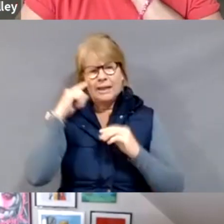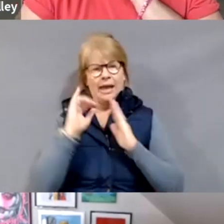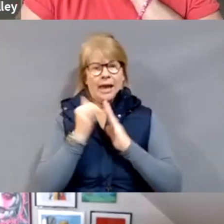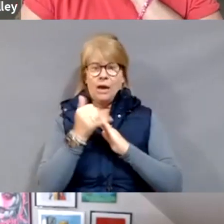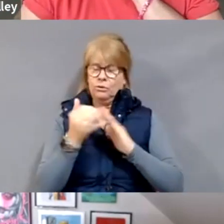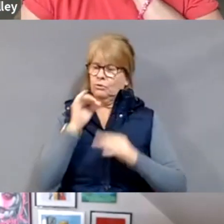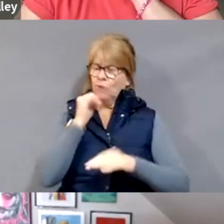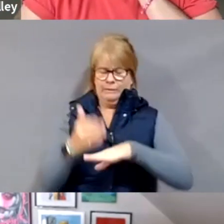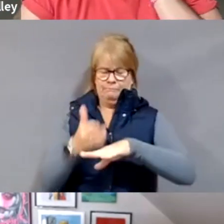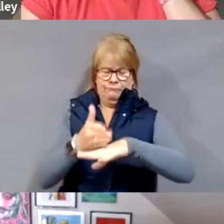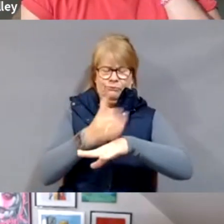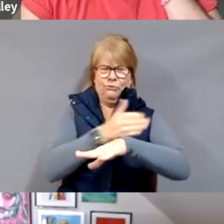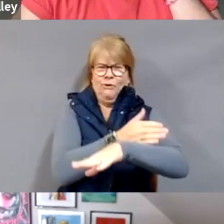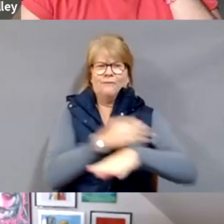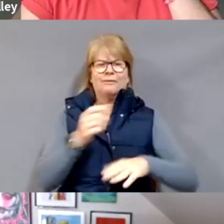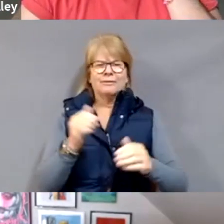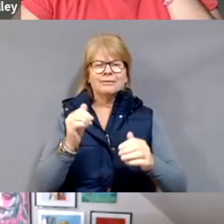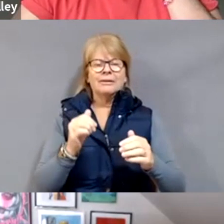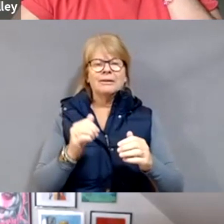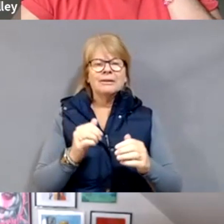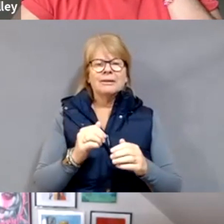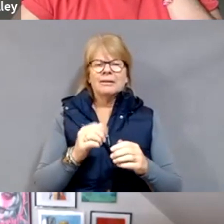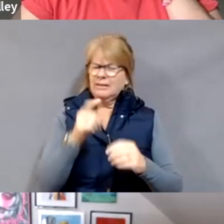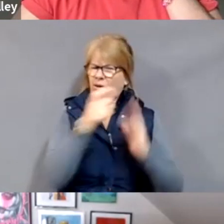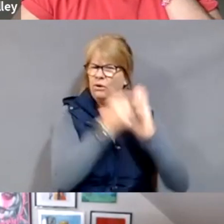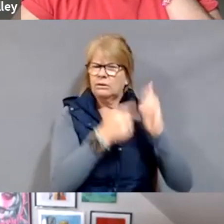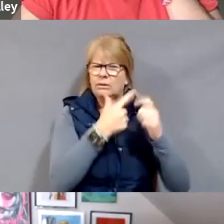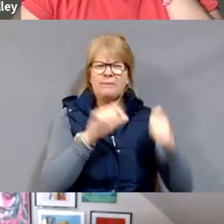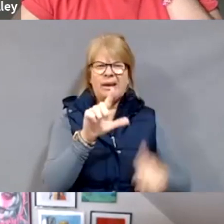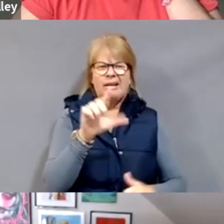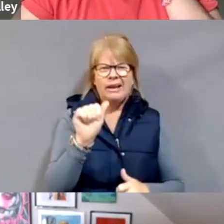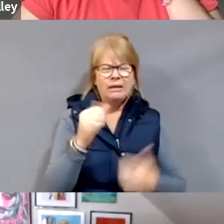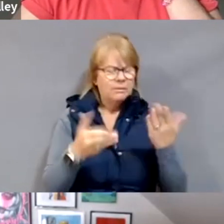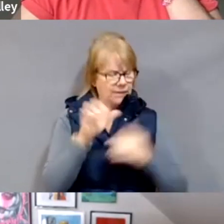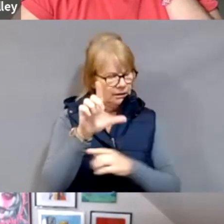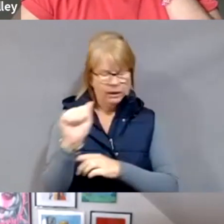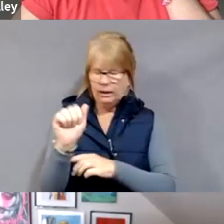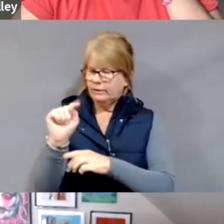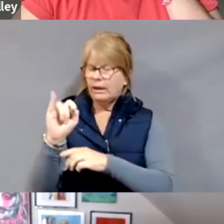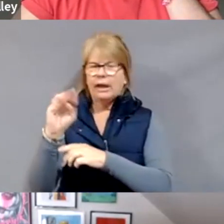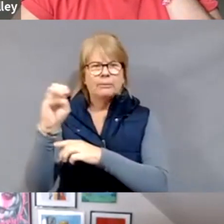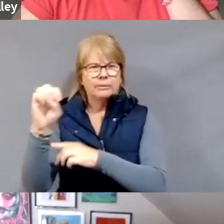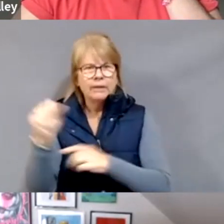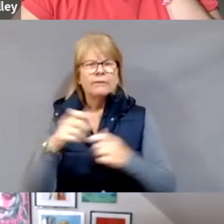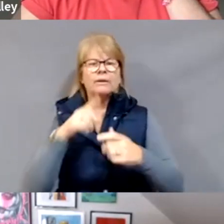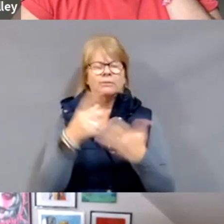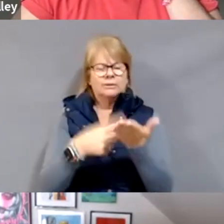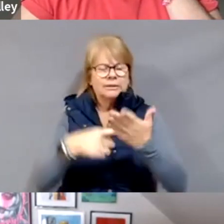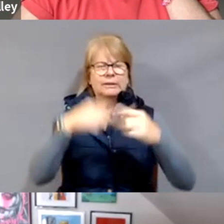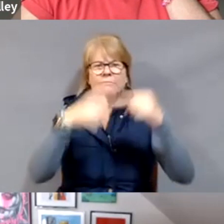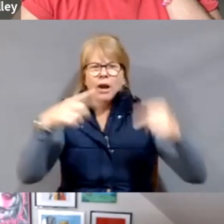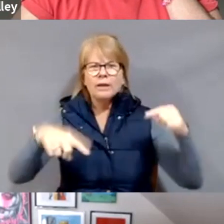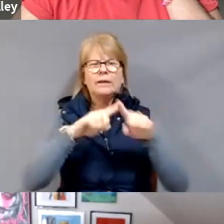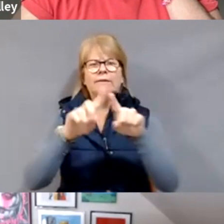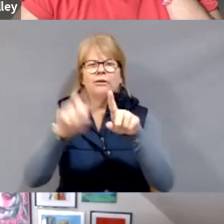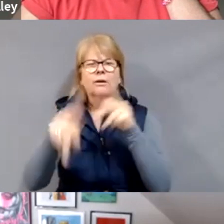bitter in this work. But it was out of Los Angeles. I think it was Los Angeles Times, and it was speaking about all kinds of artists, and they did a study of what artists